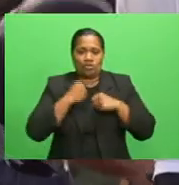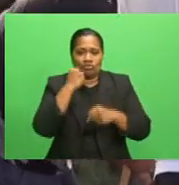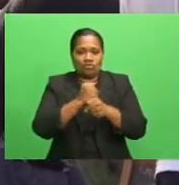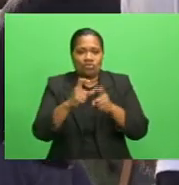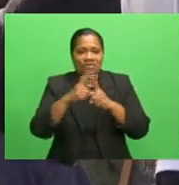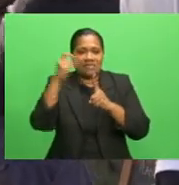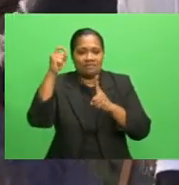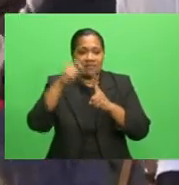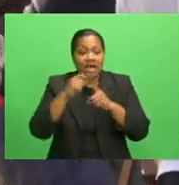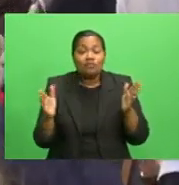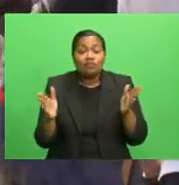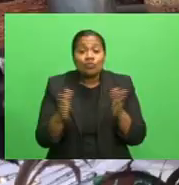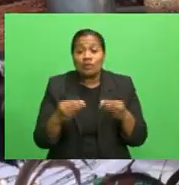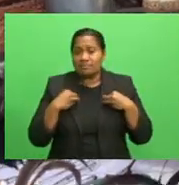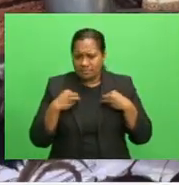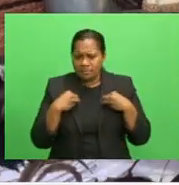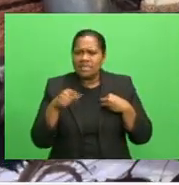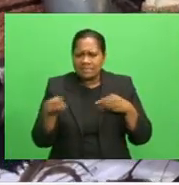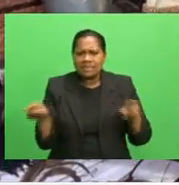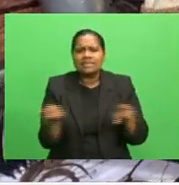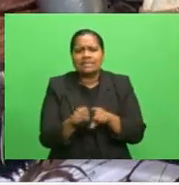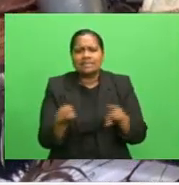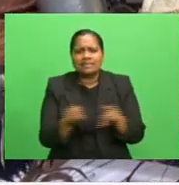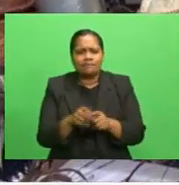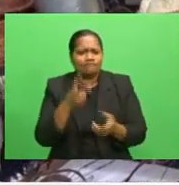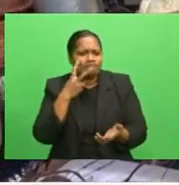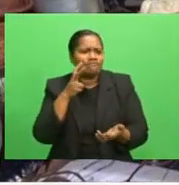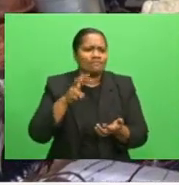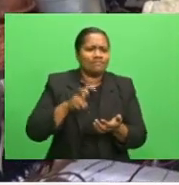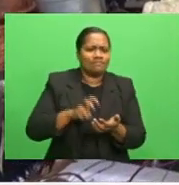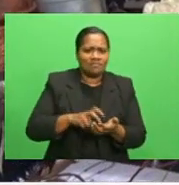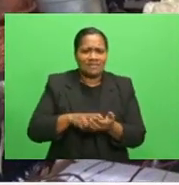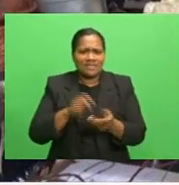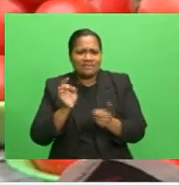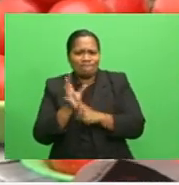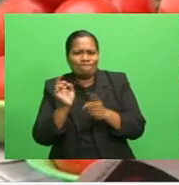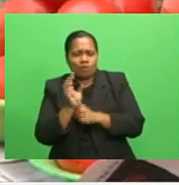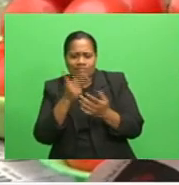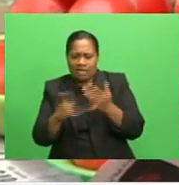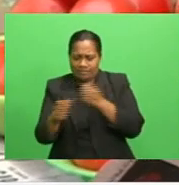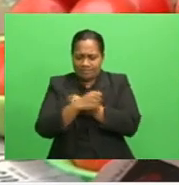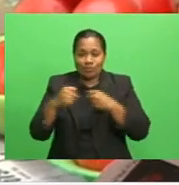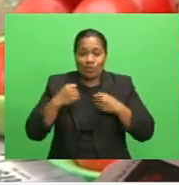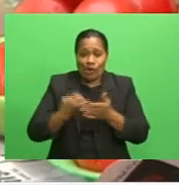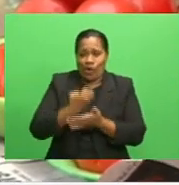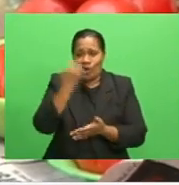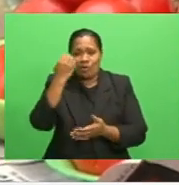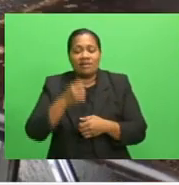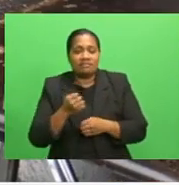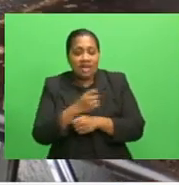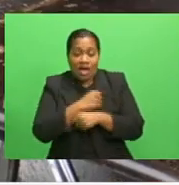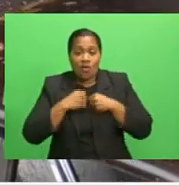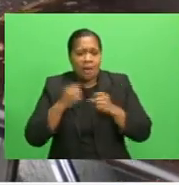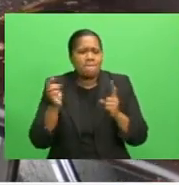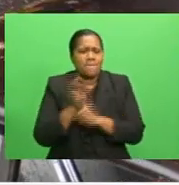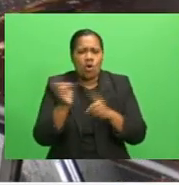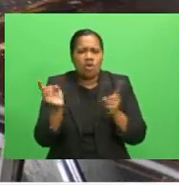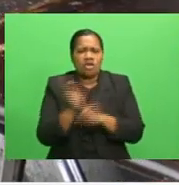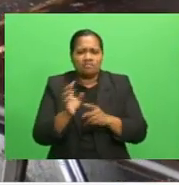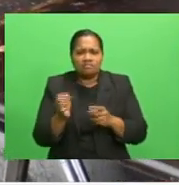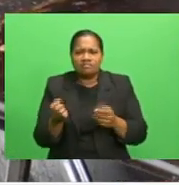Small businesses are also recognized as an integral part of our economy and are important contributors to job